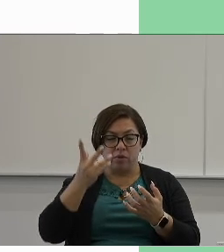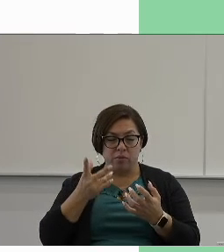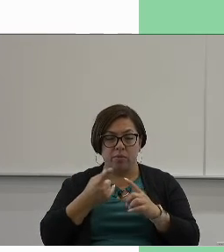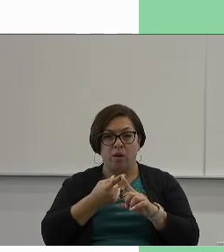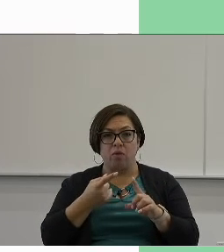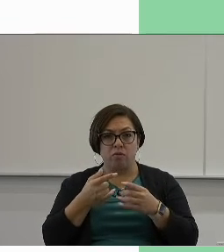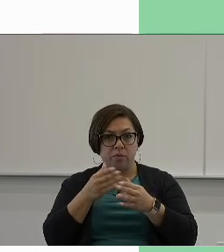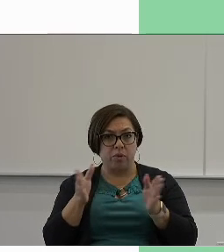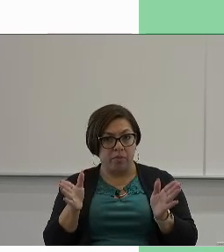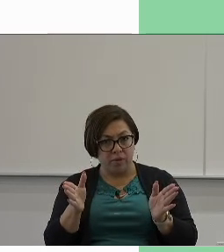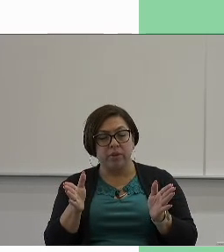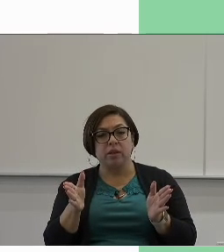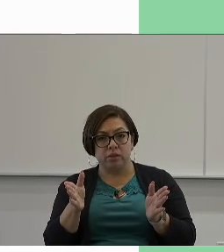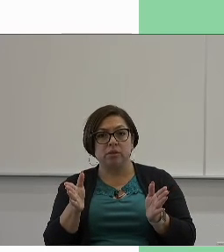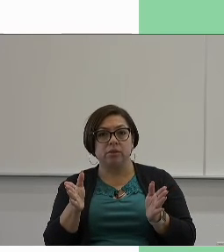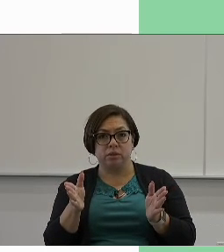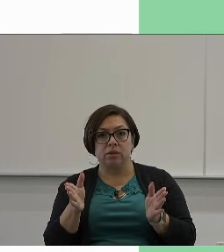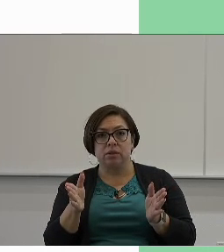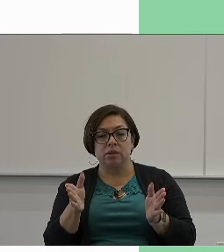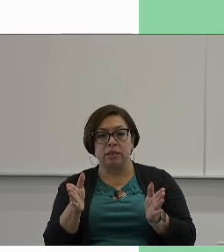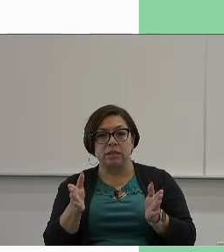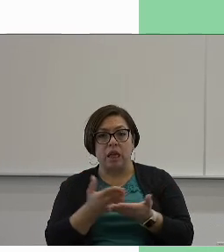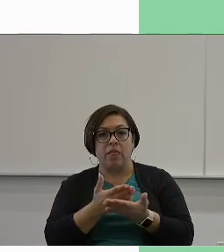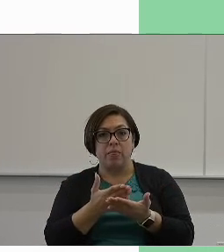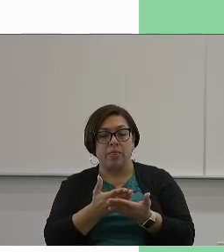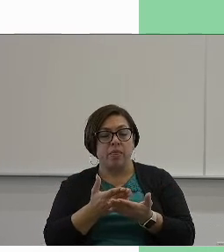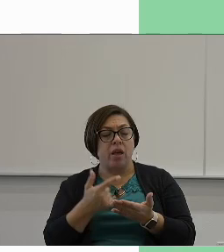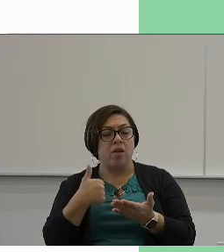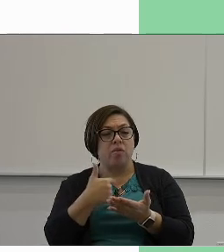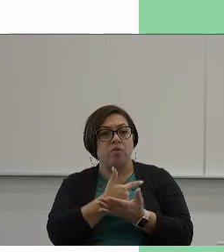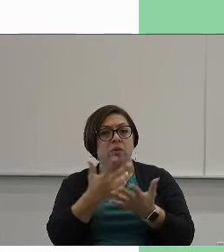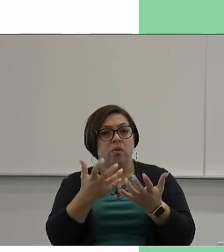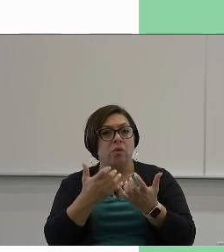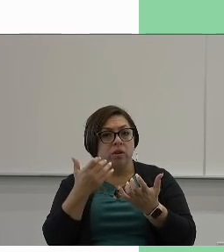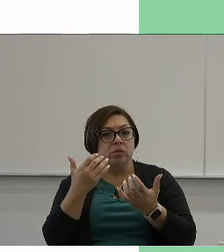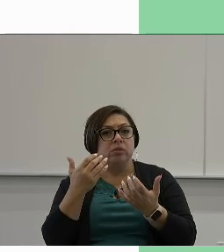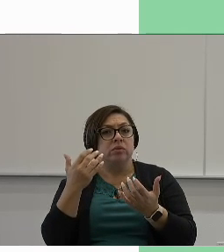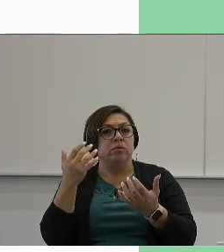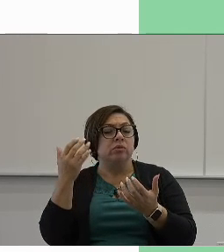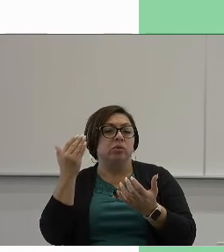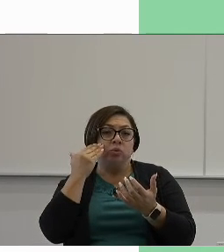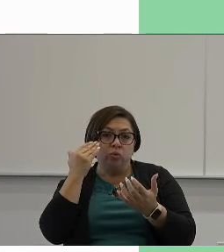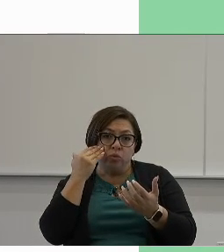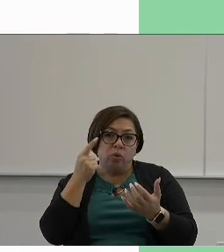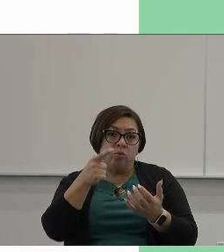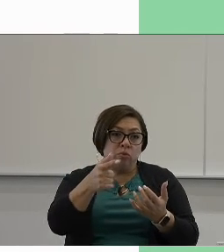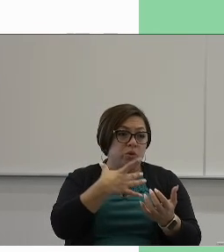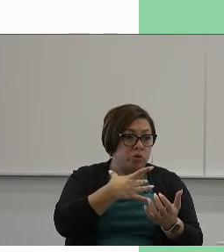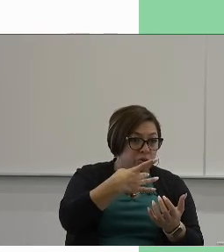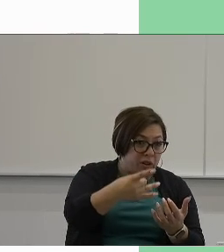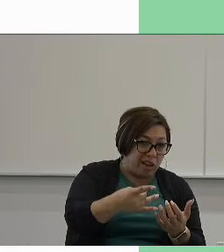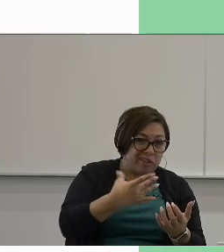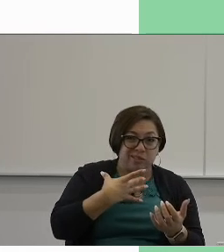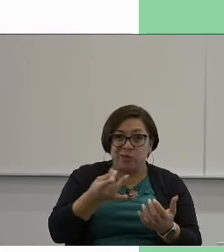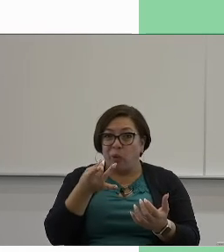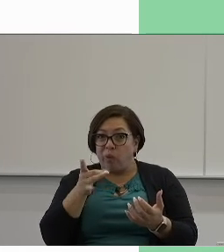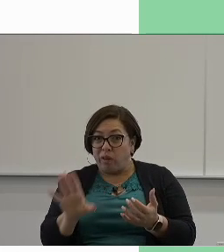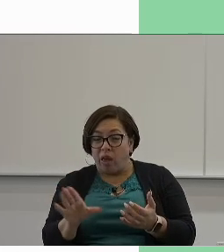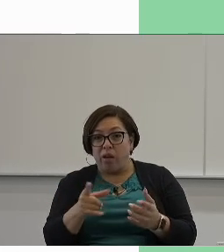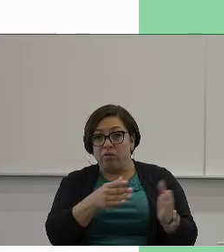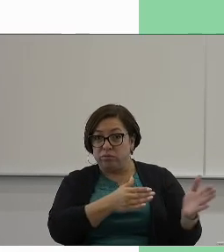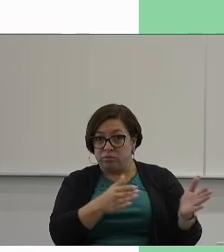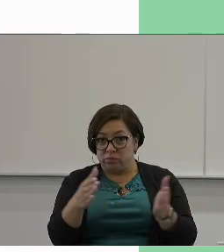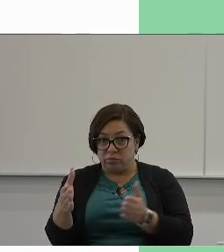input. And the things that the committee would like to hear are, what do you like or not like about each of the plans? Do you have